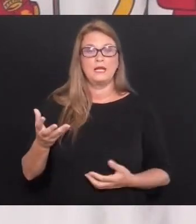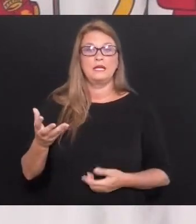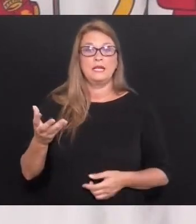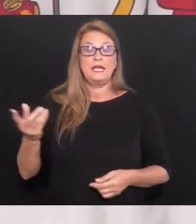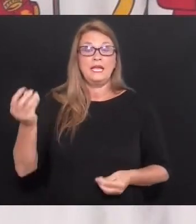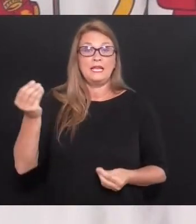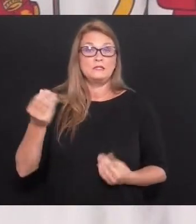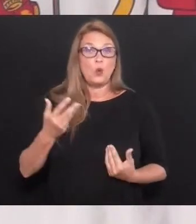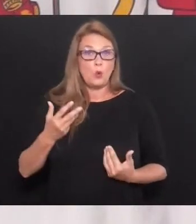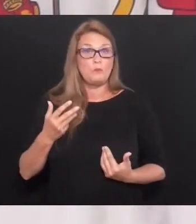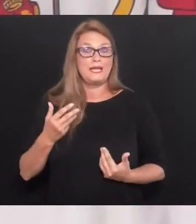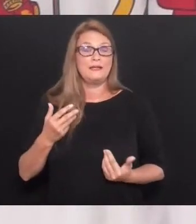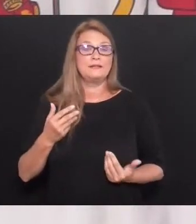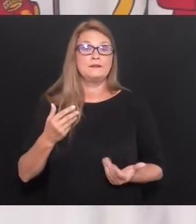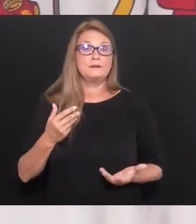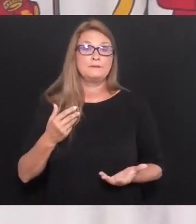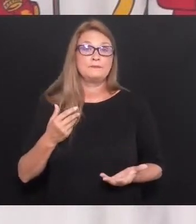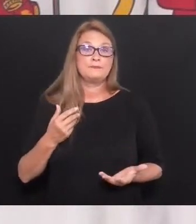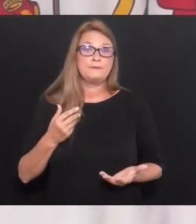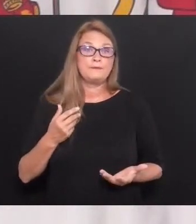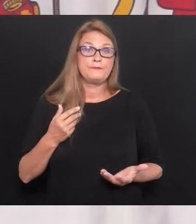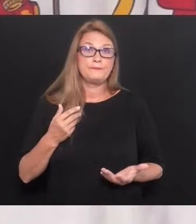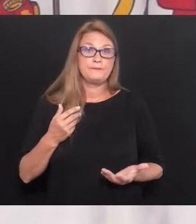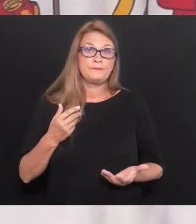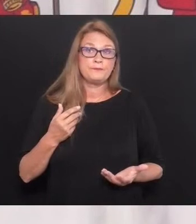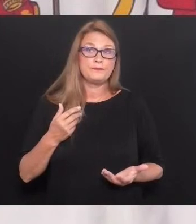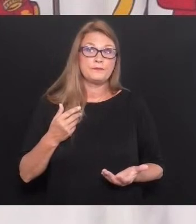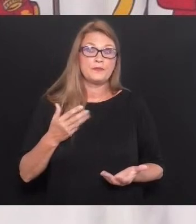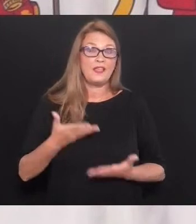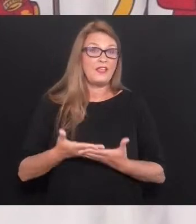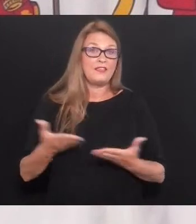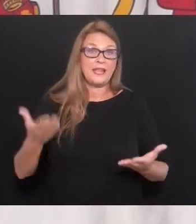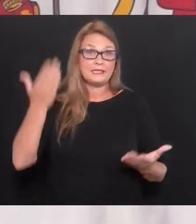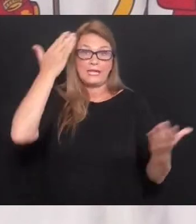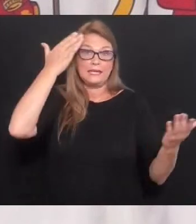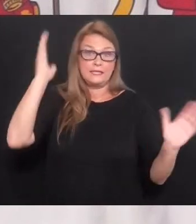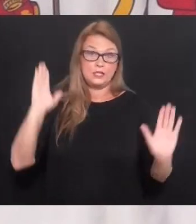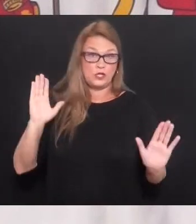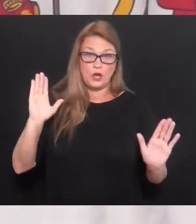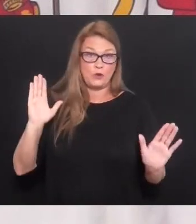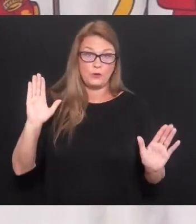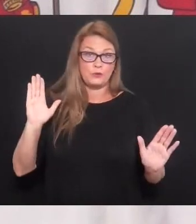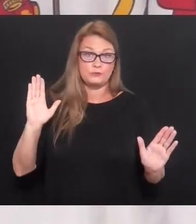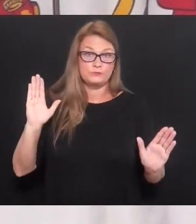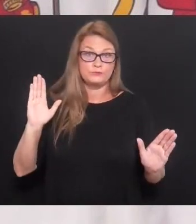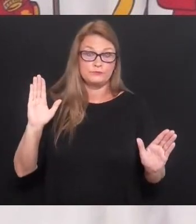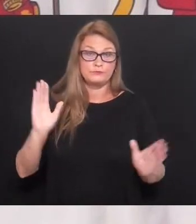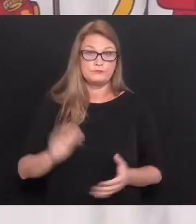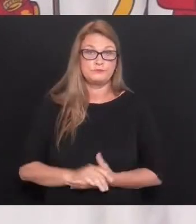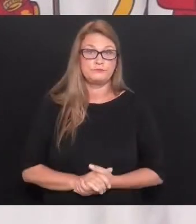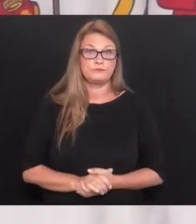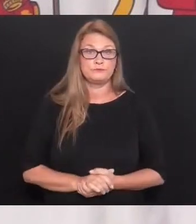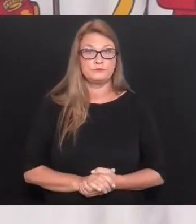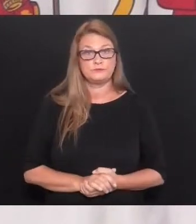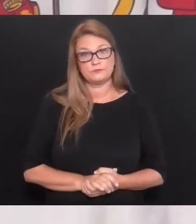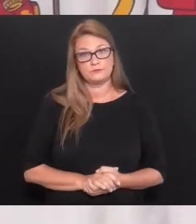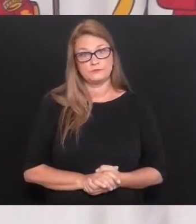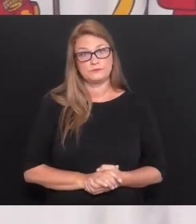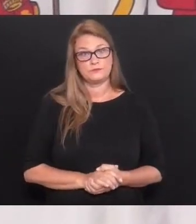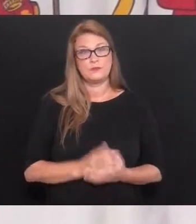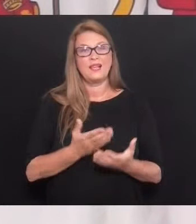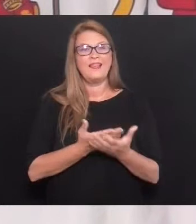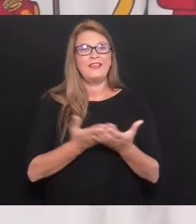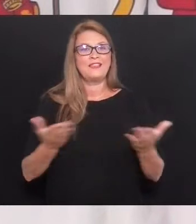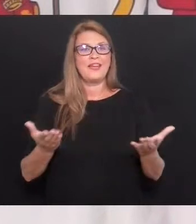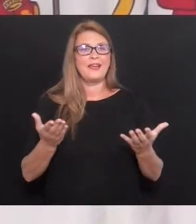he's told me things that probably I didn't know. In fact, I didn't know. Things like